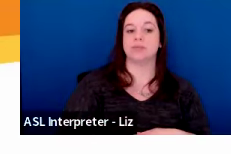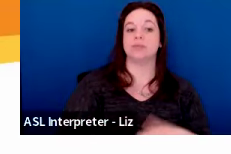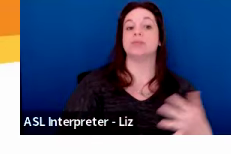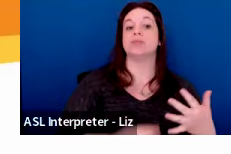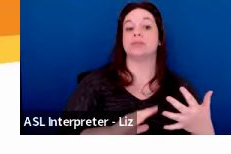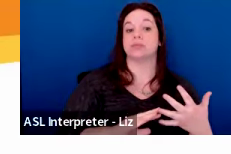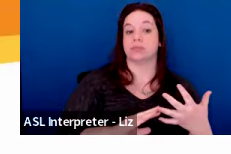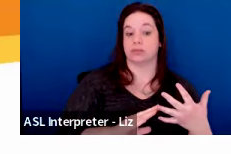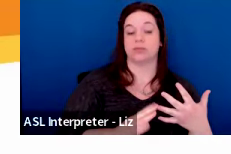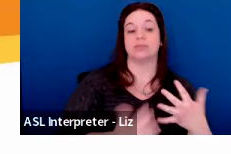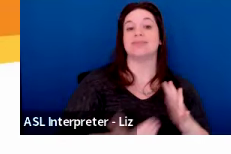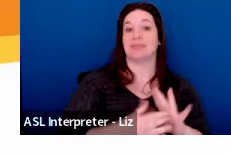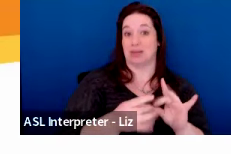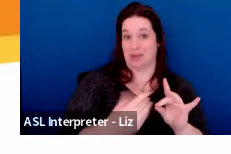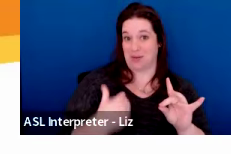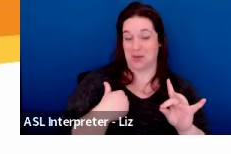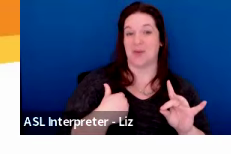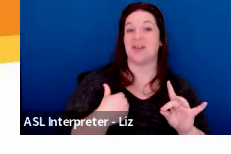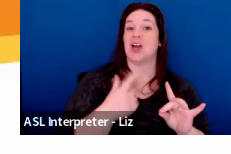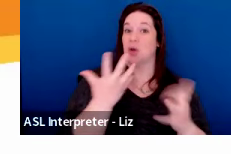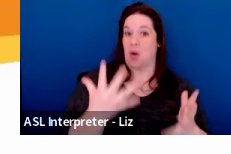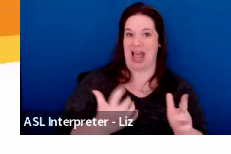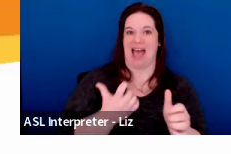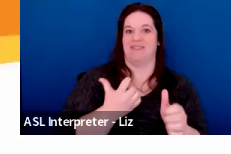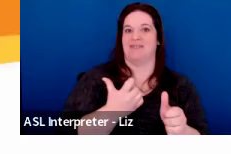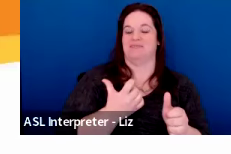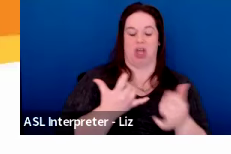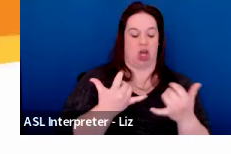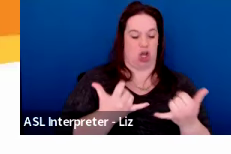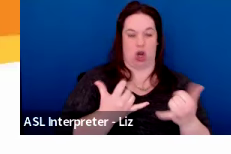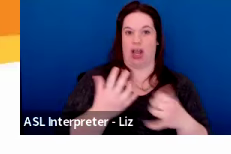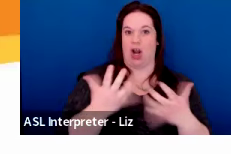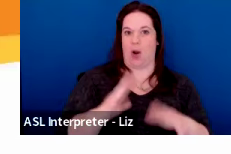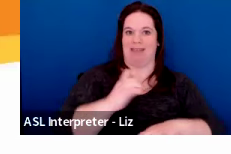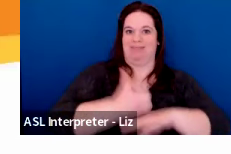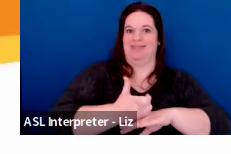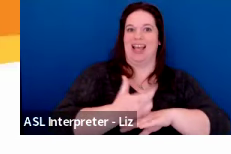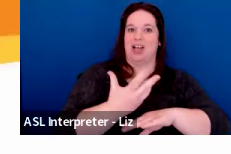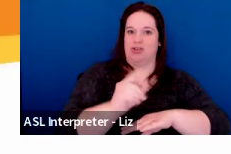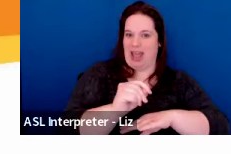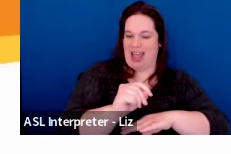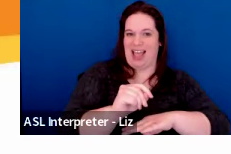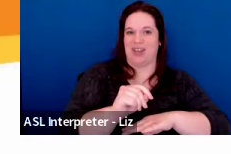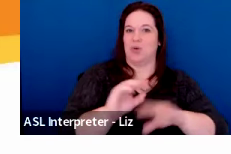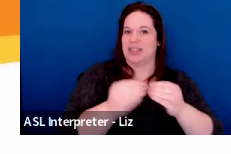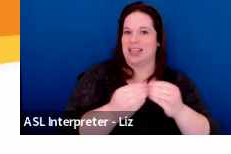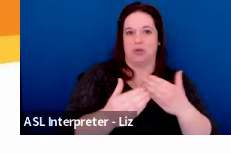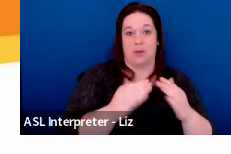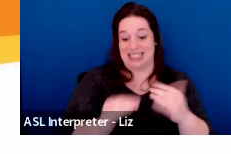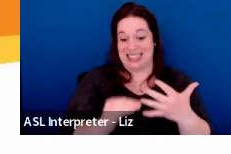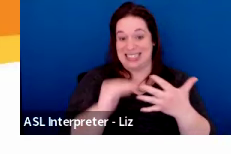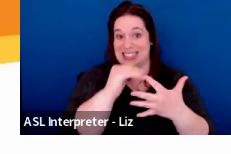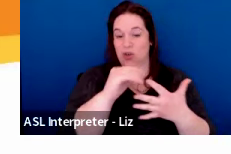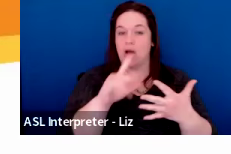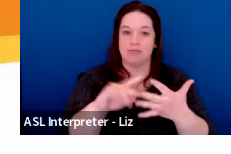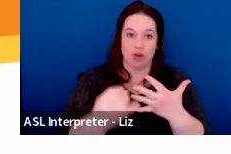you're, again, like we have mentioned before, if you have a current or open grant with the Reeve Foundation, regardless of tier, regardless of project type, if you